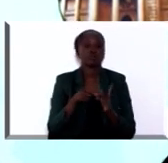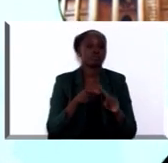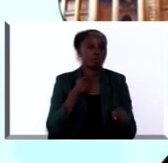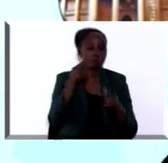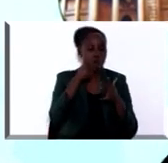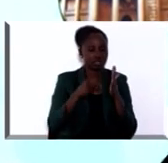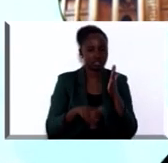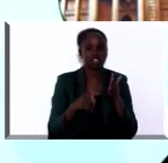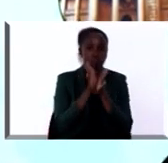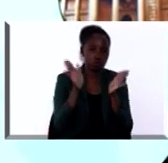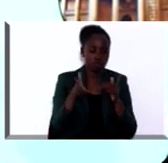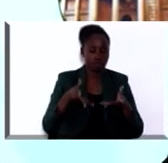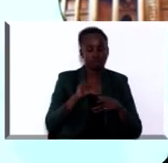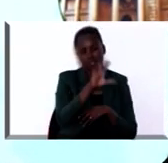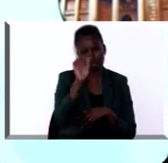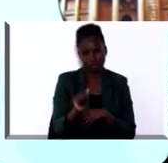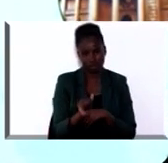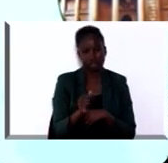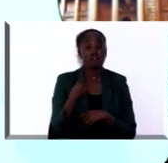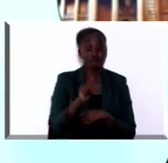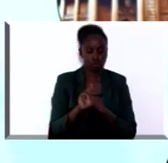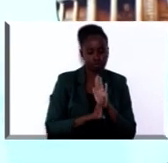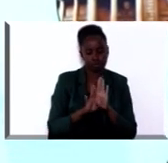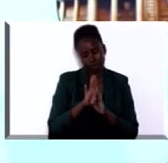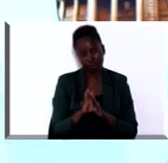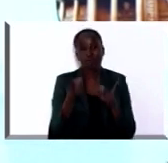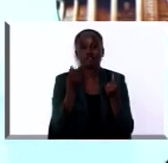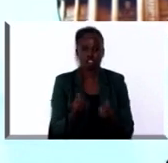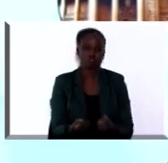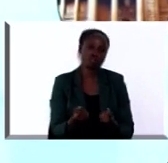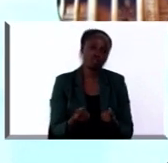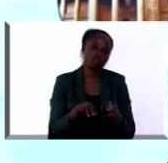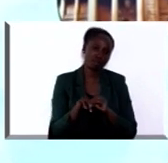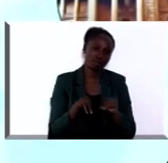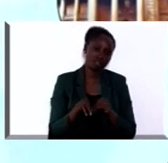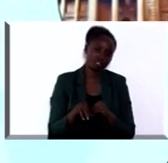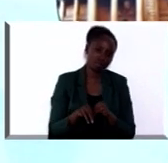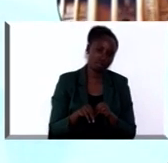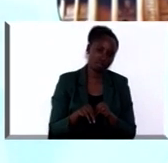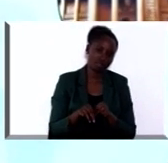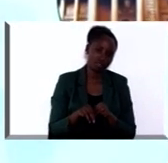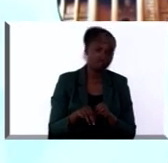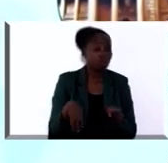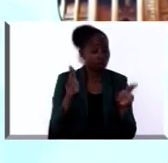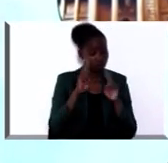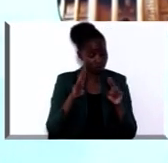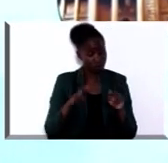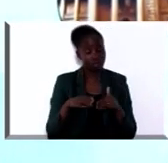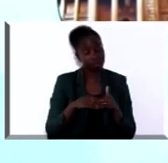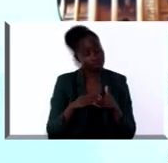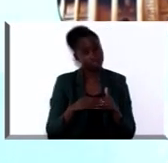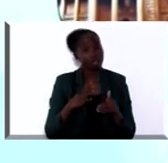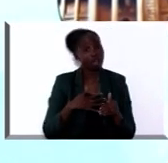of South Africa in improving financial management. Honorable members, I want to put it